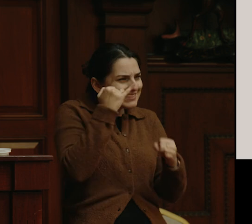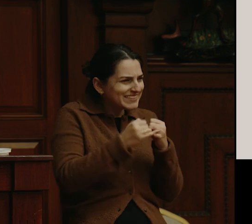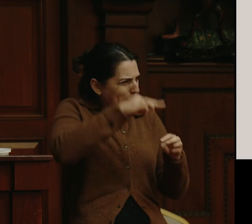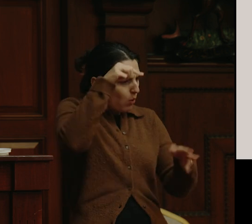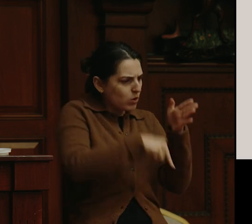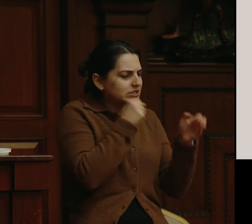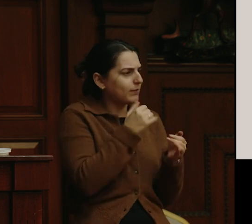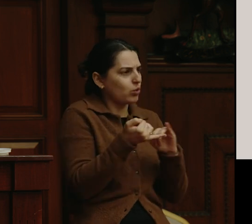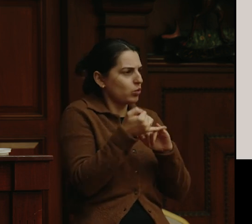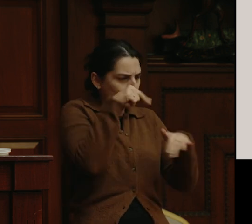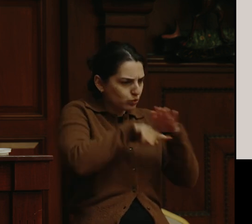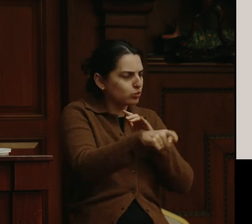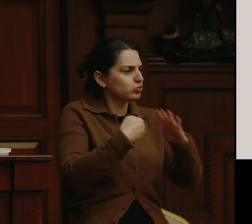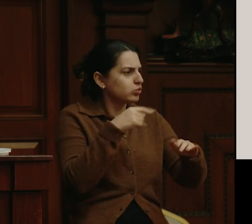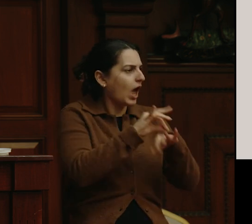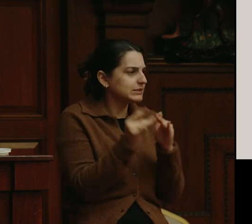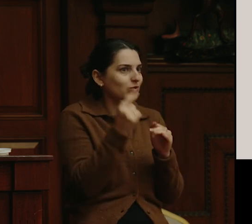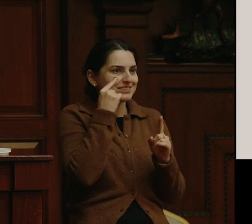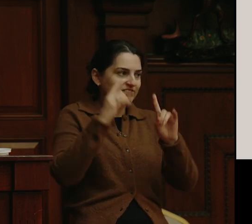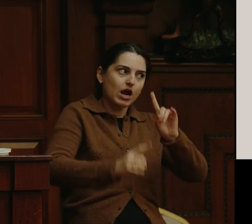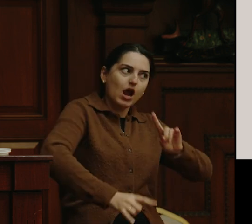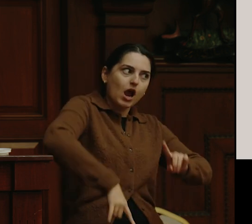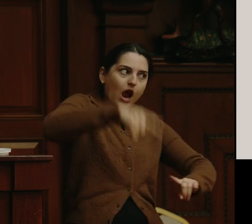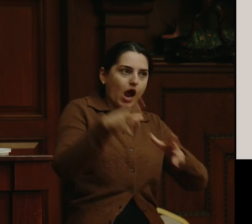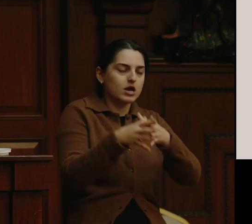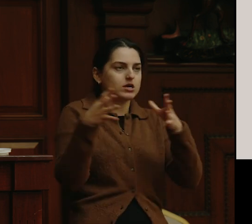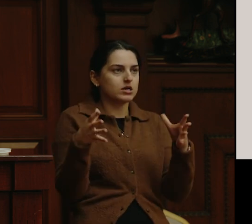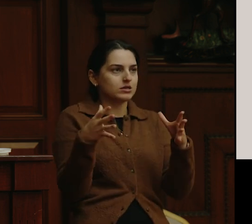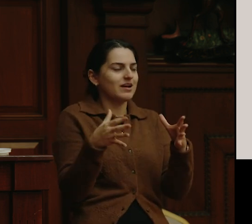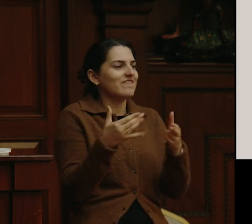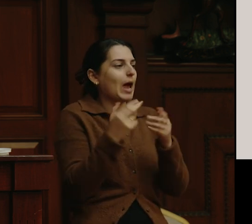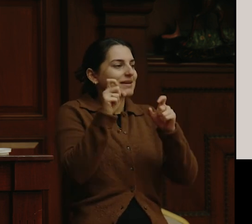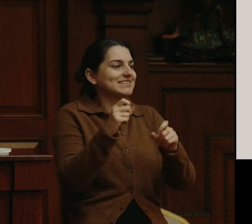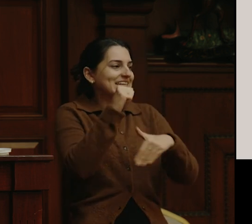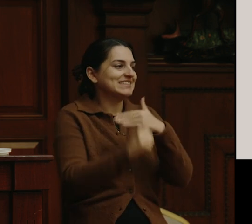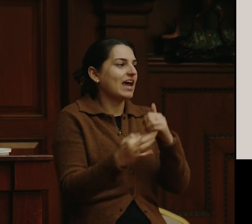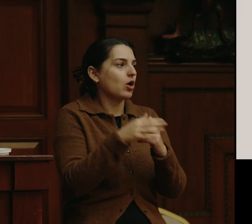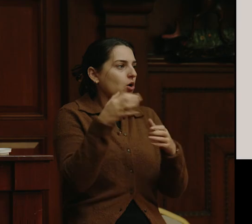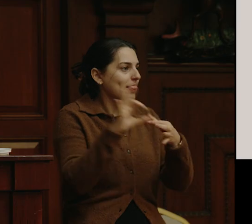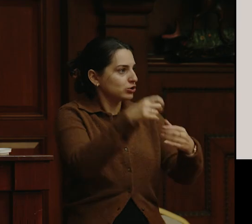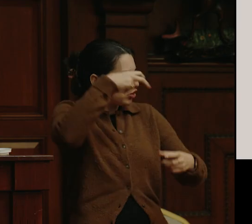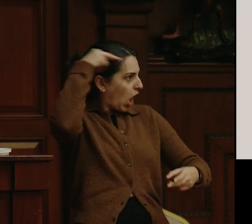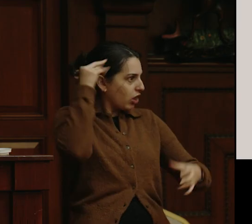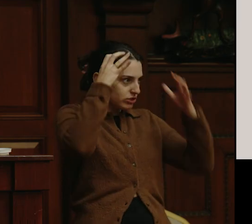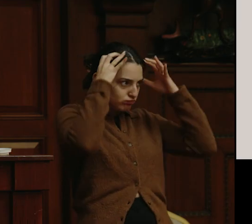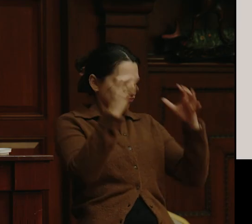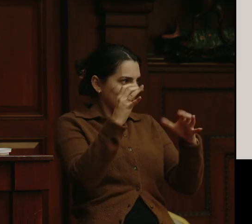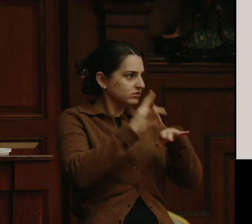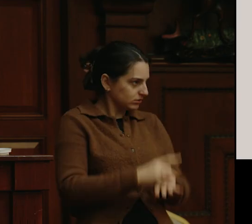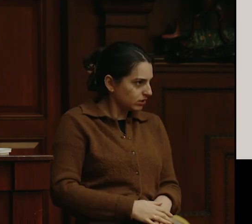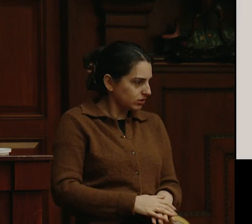details of the admissions, we again see a higher day case admissions under neurology compared to the other